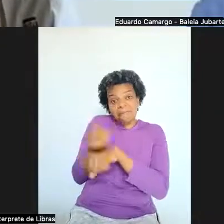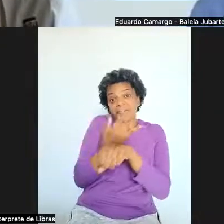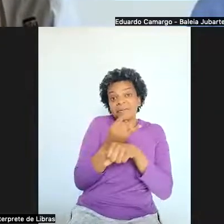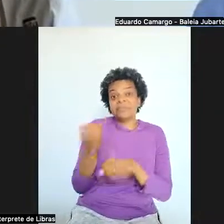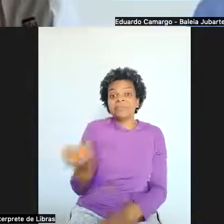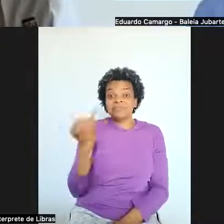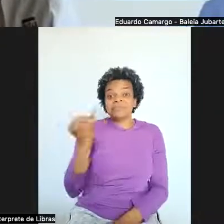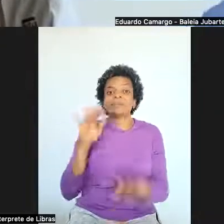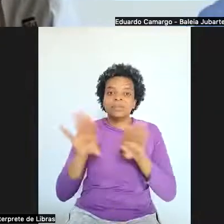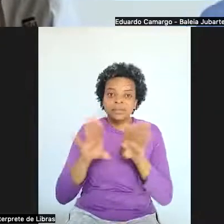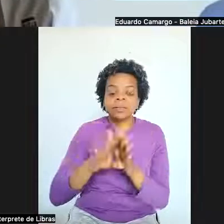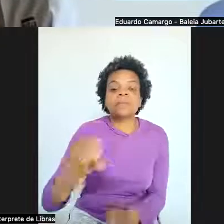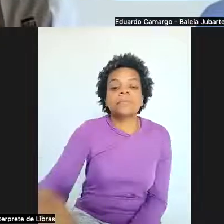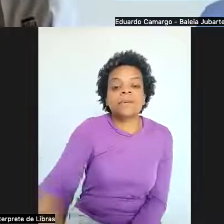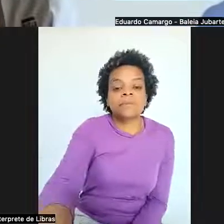little bit about.